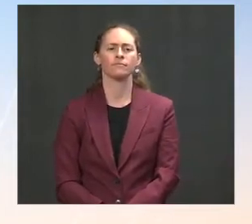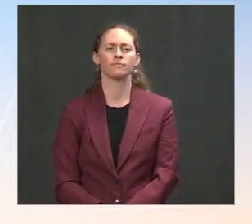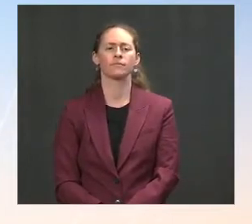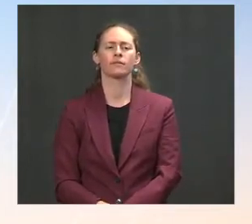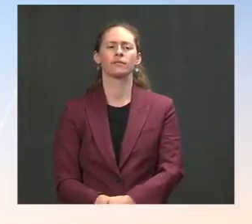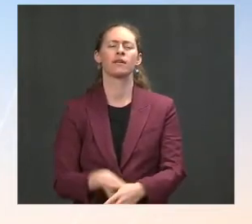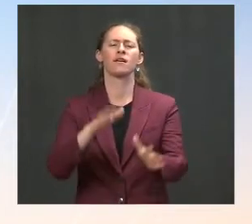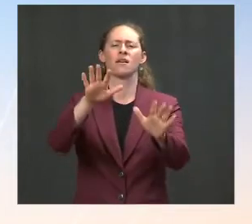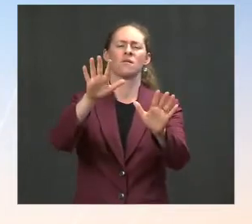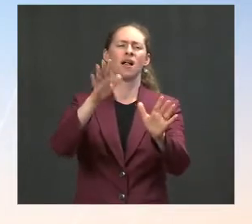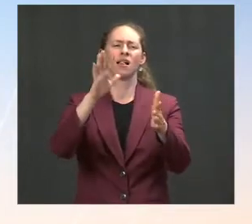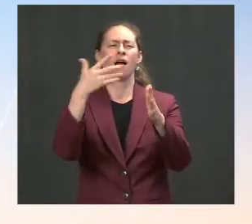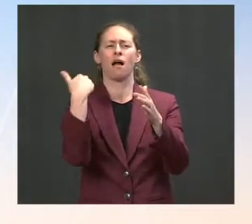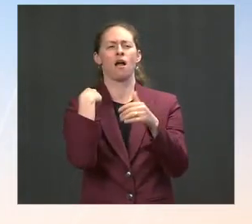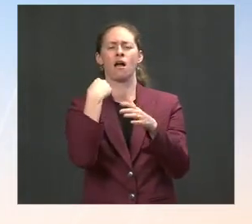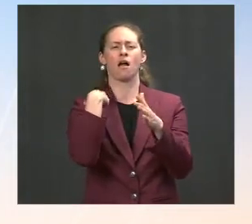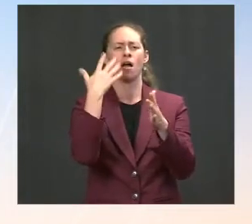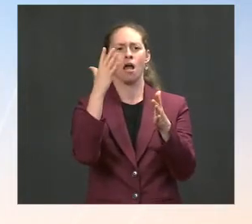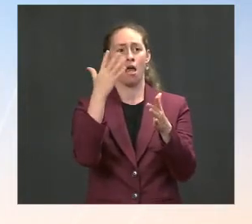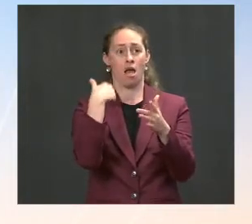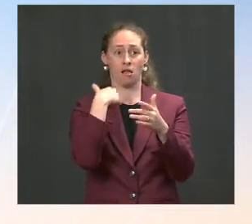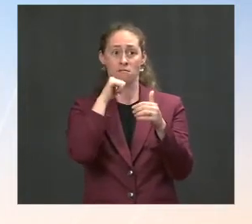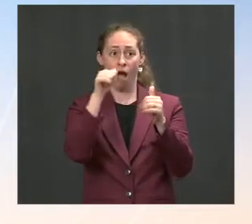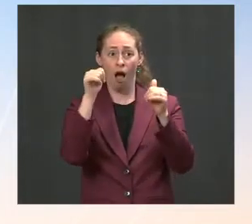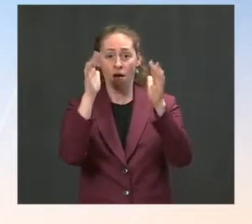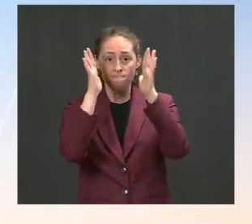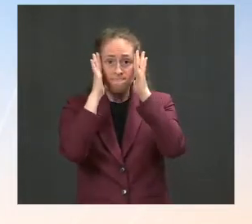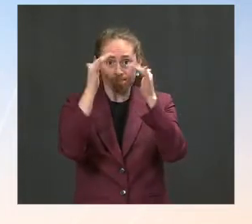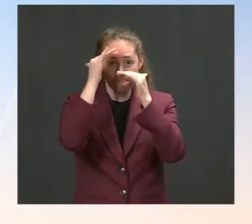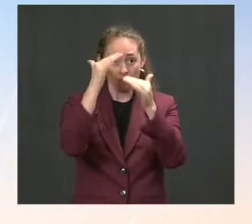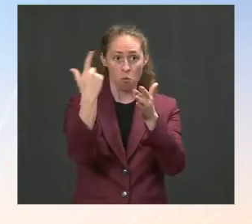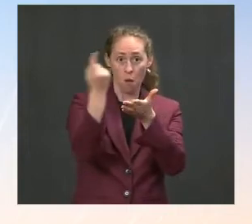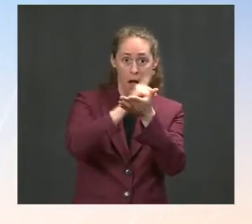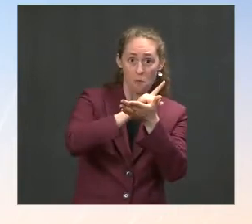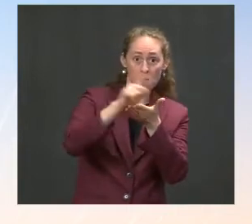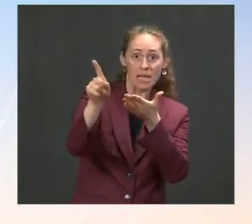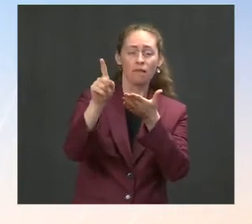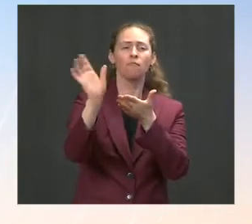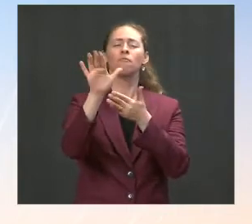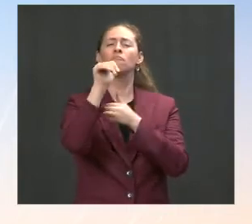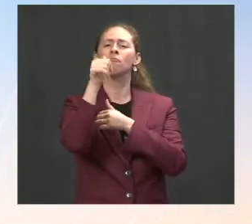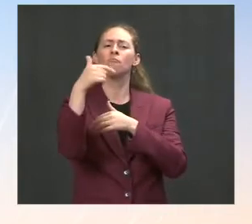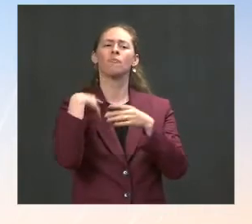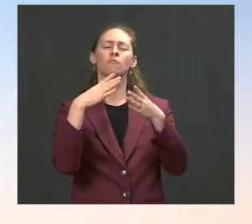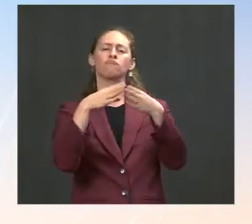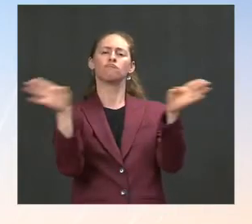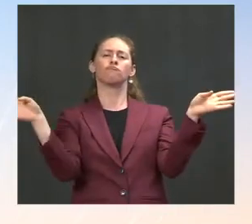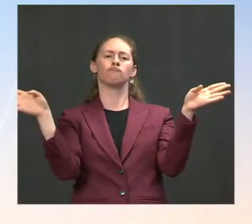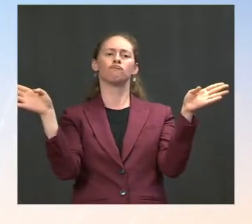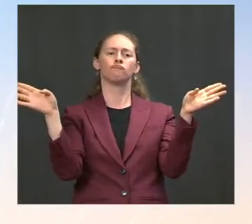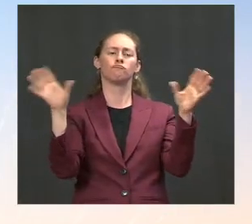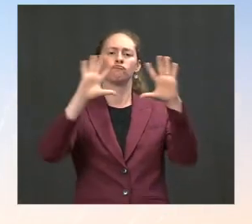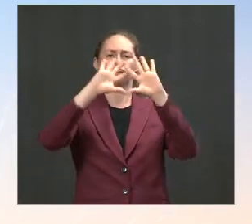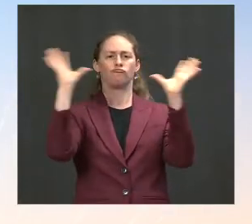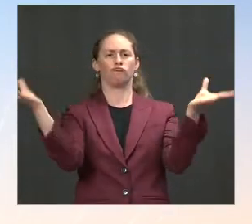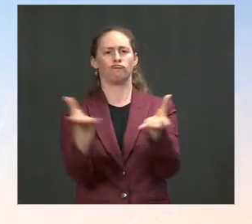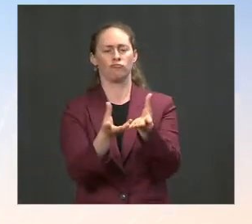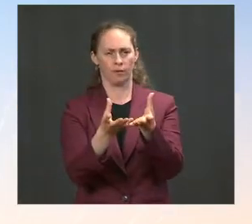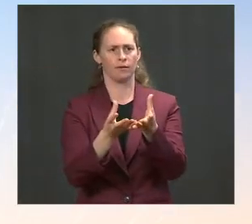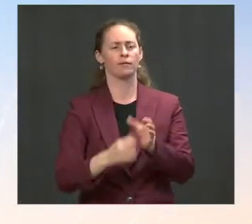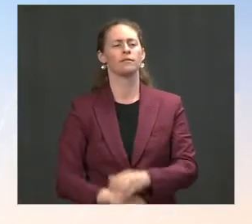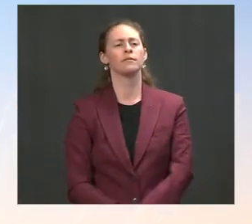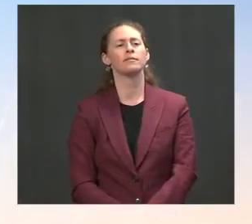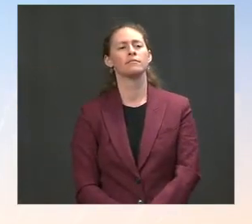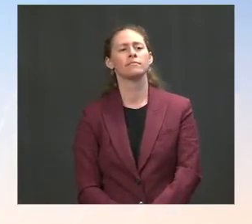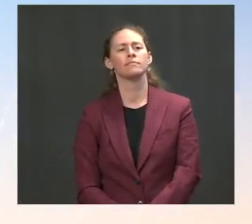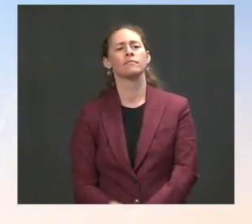look at 1 week of data as an indication of, as you know, we talk about weekly averages. We did see larger numbers of unemployment claims in